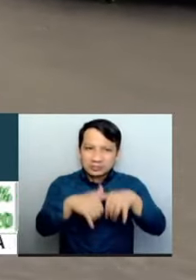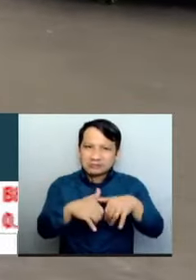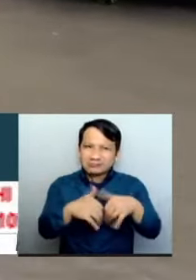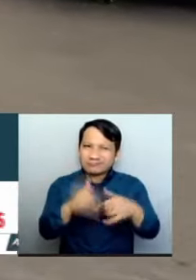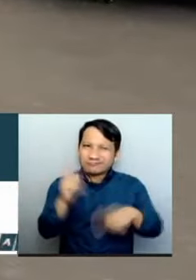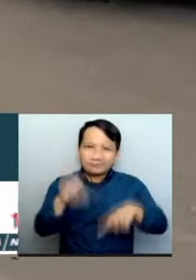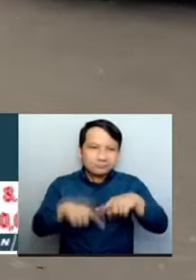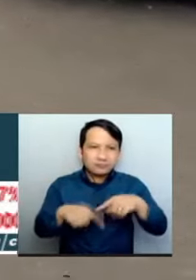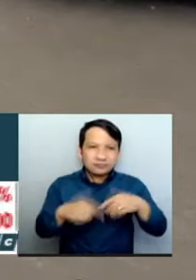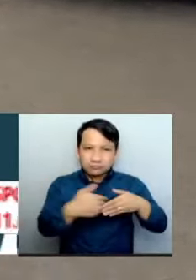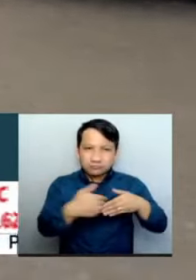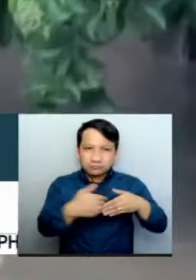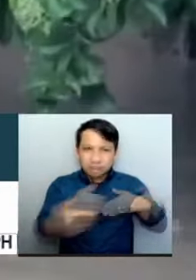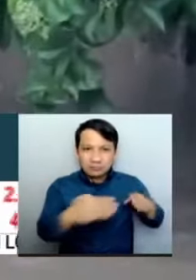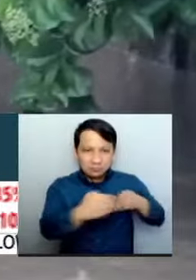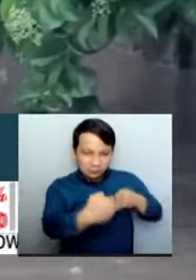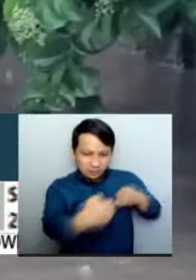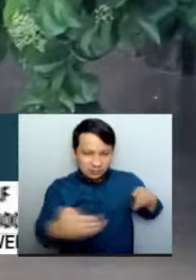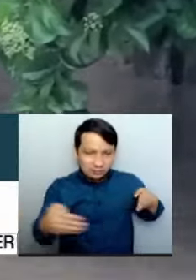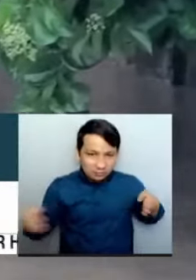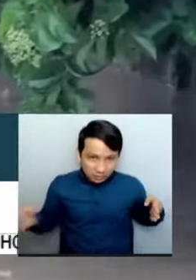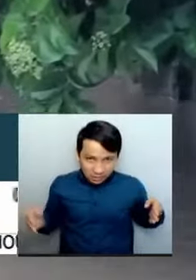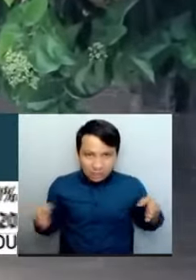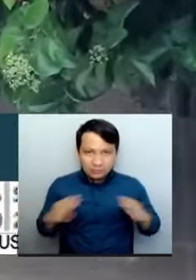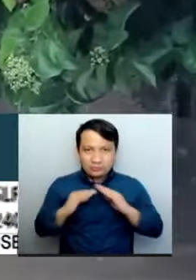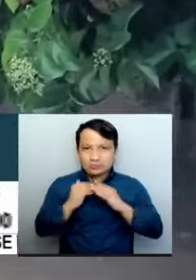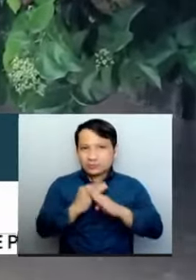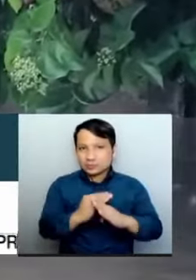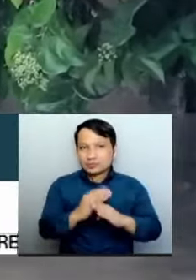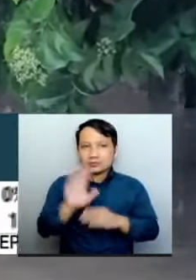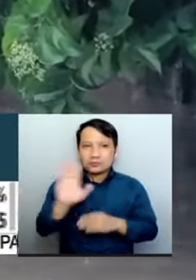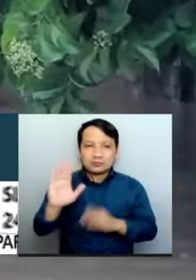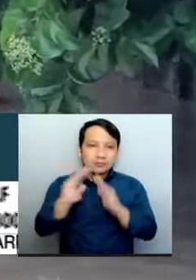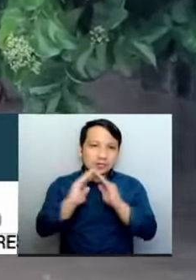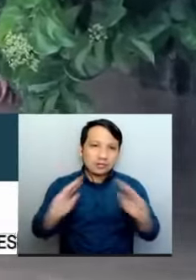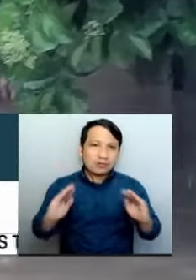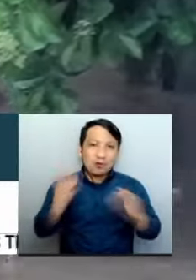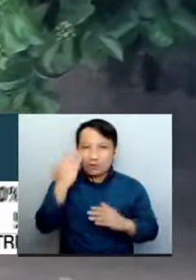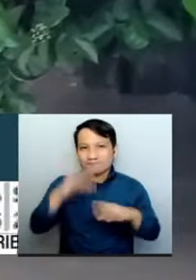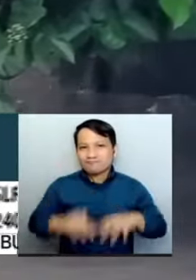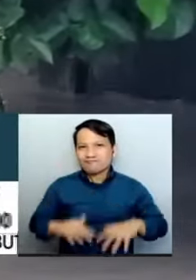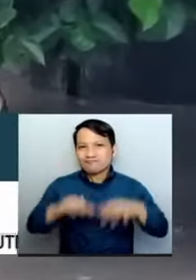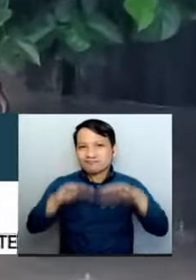makeshift barriers to protect their homes from the huge waves.